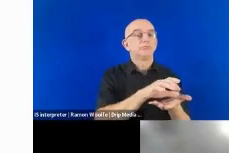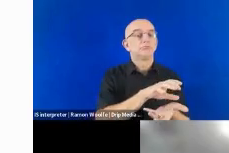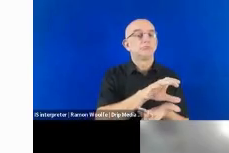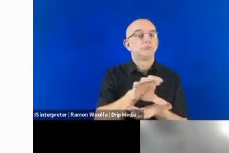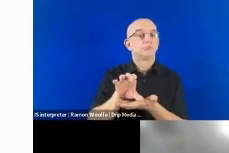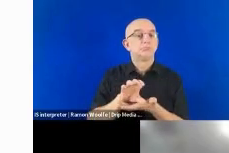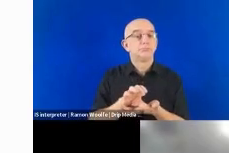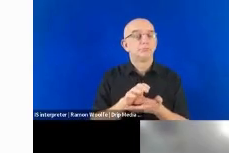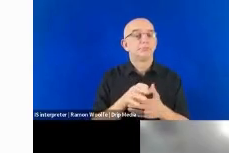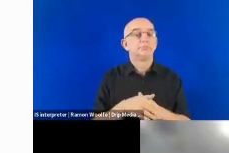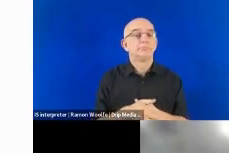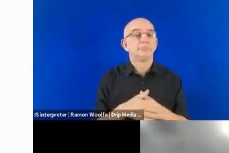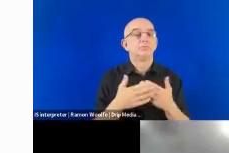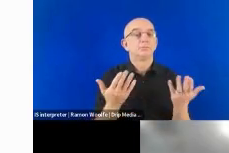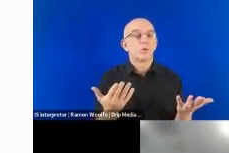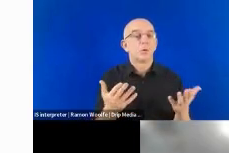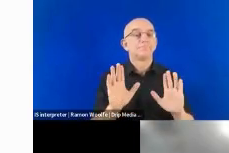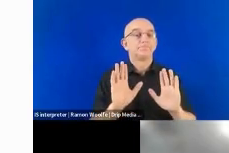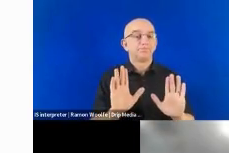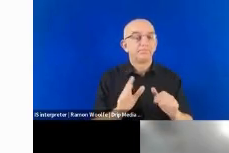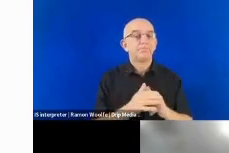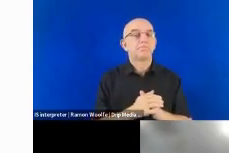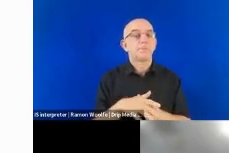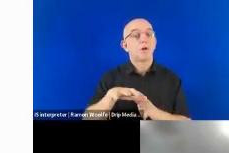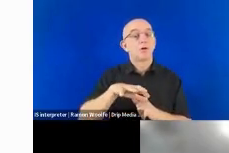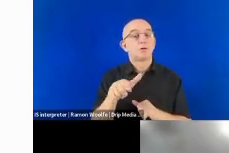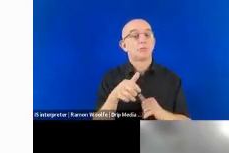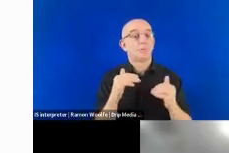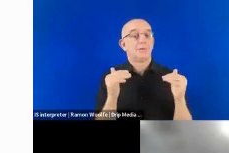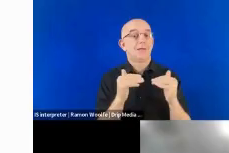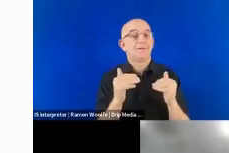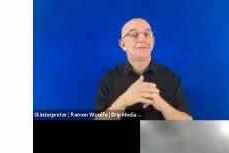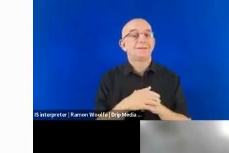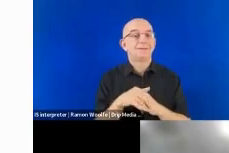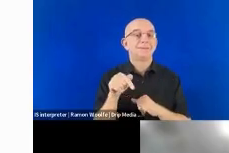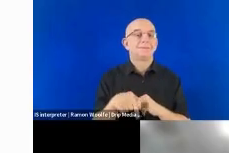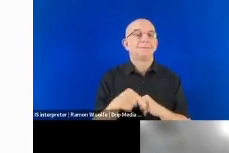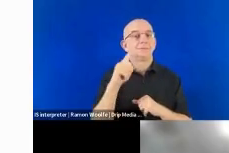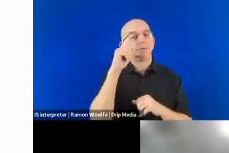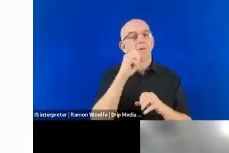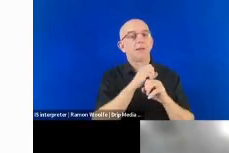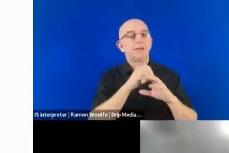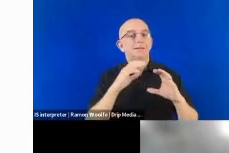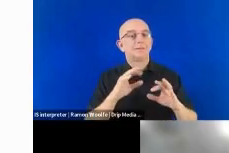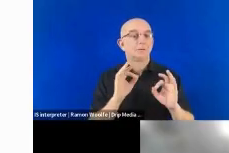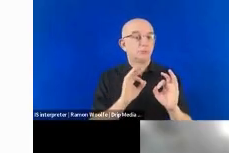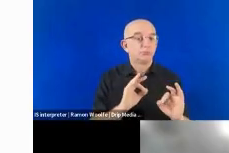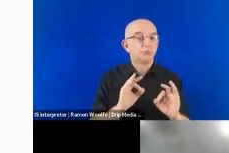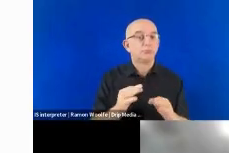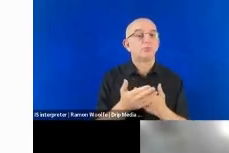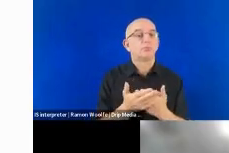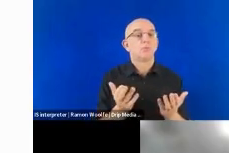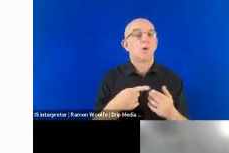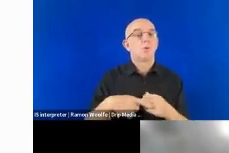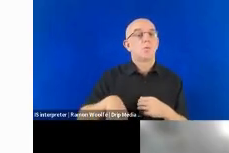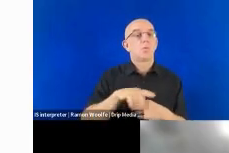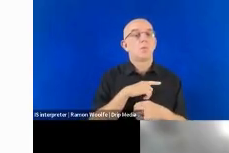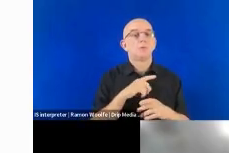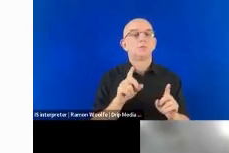a process that is driven by the ILO and UN agencies, we are looking forward to a situation where governments